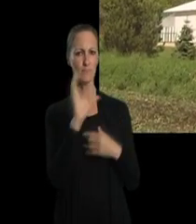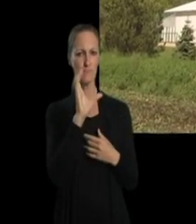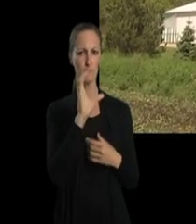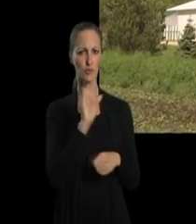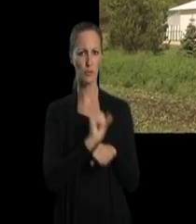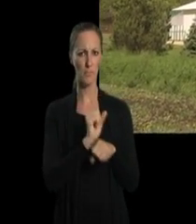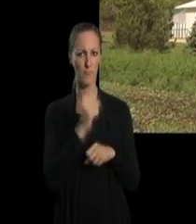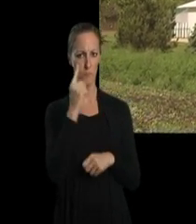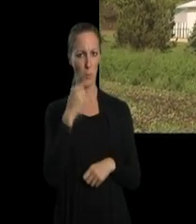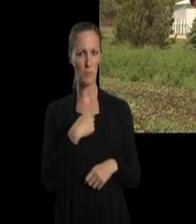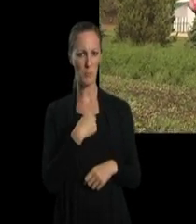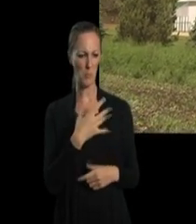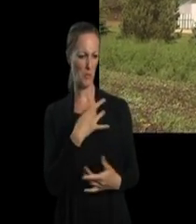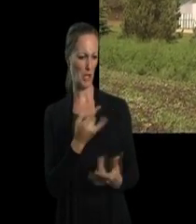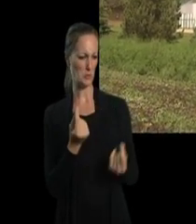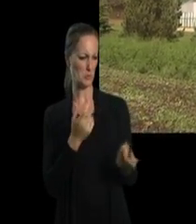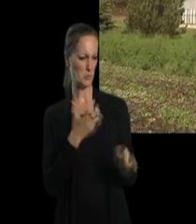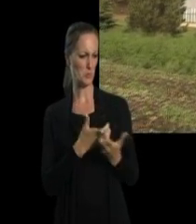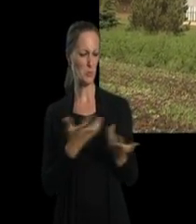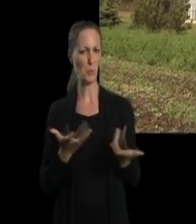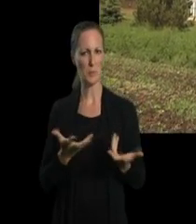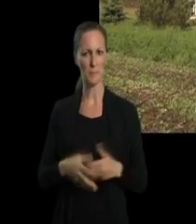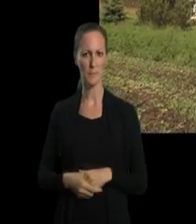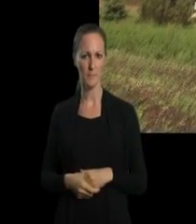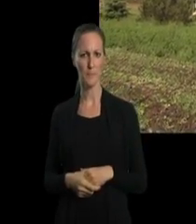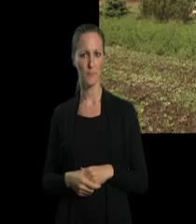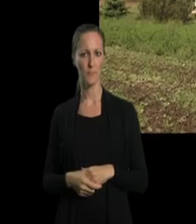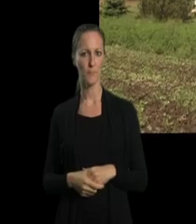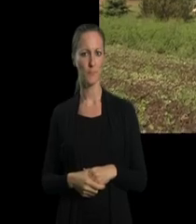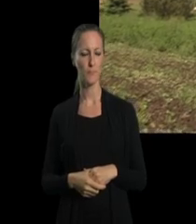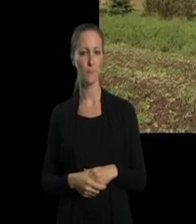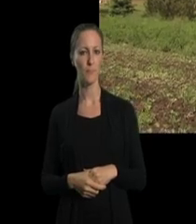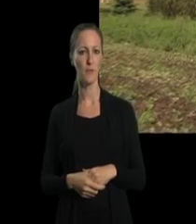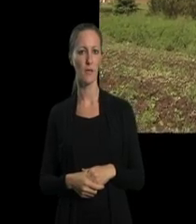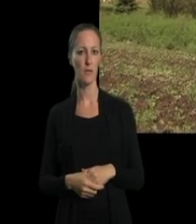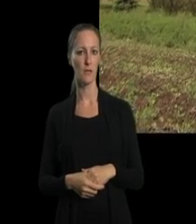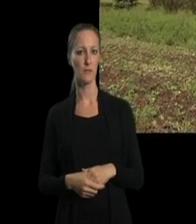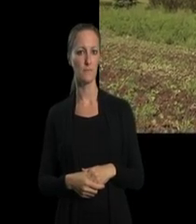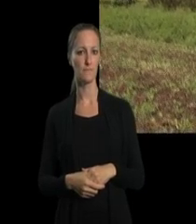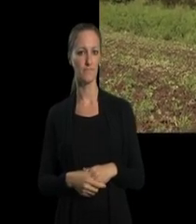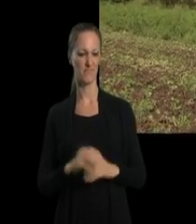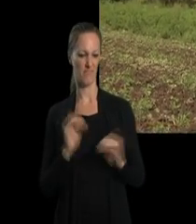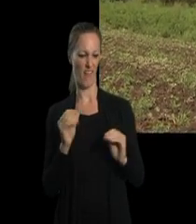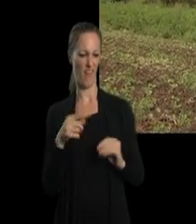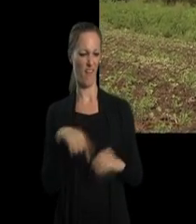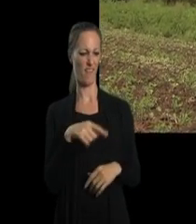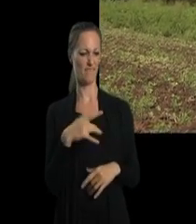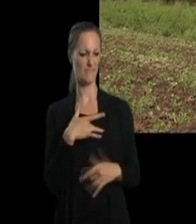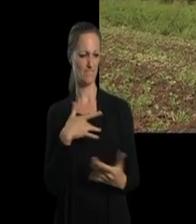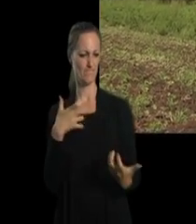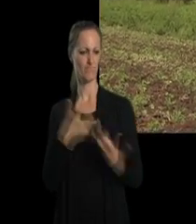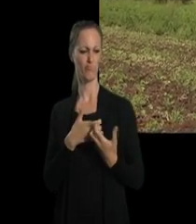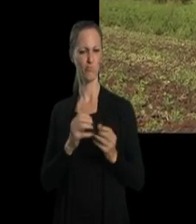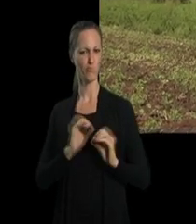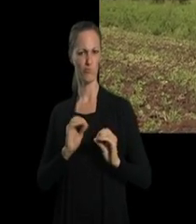couple job search looking that I would like to do, but none of them